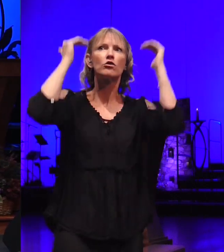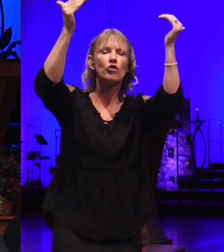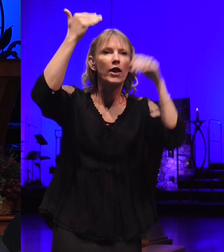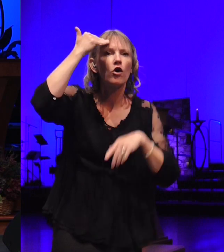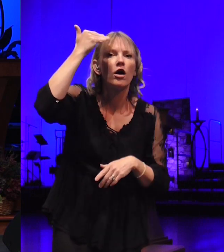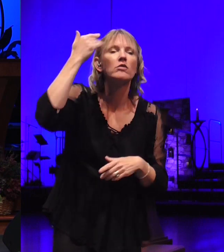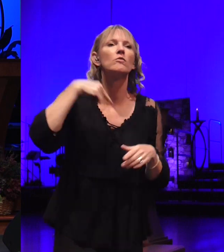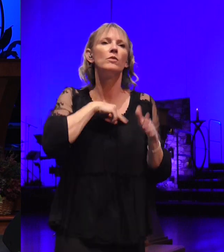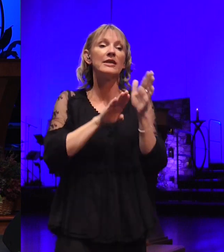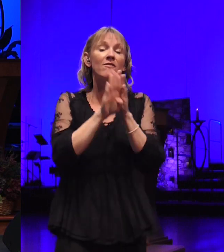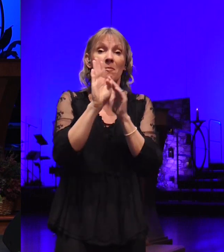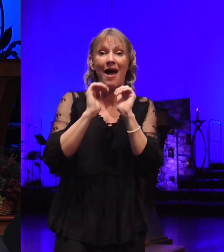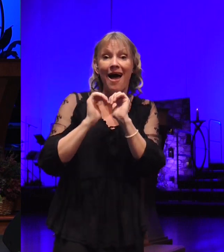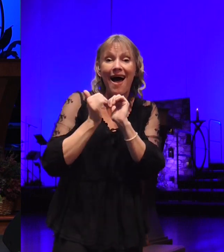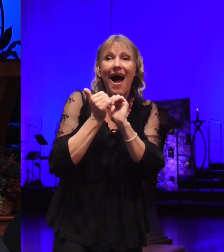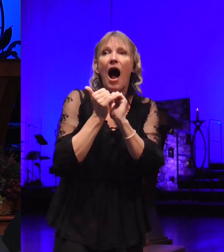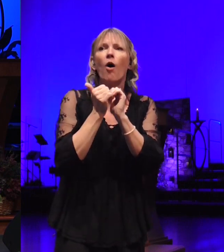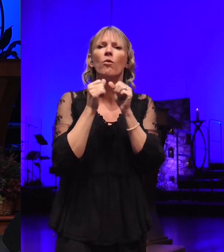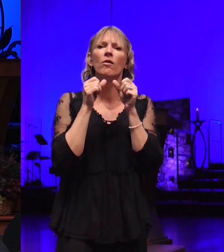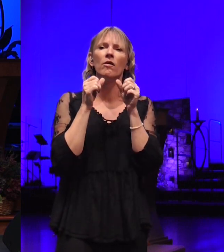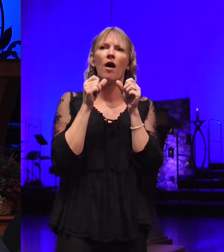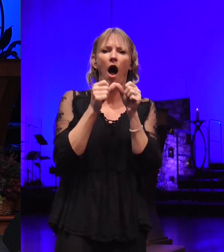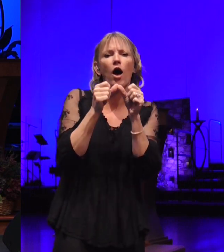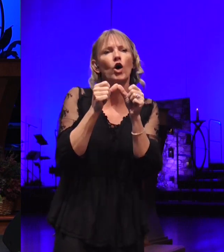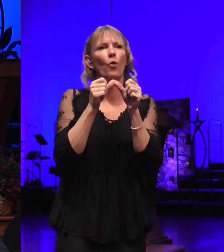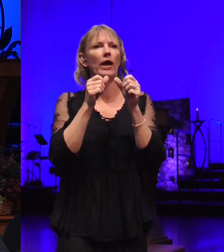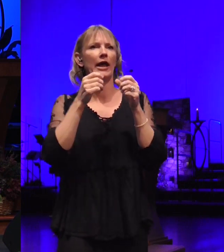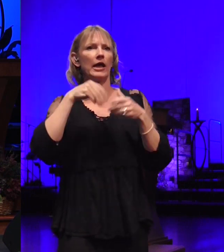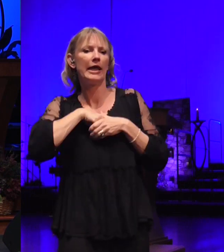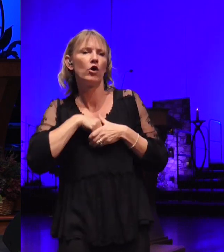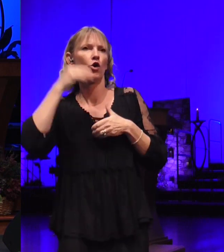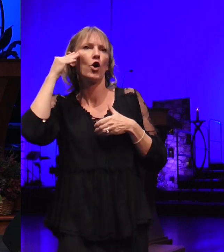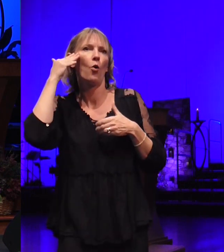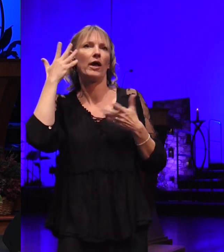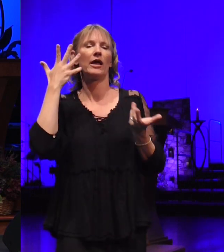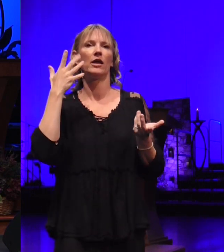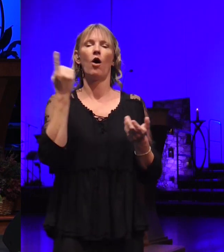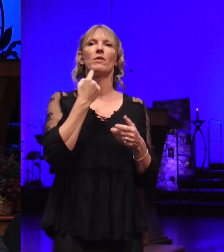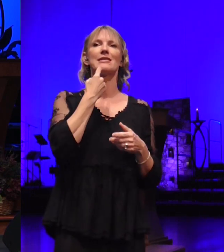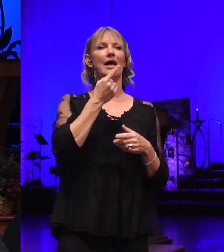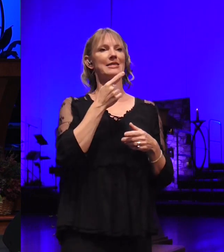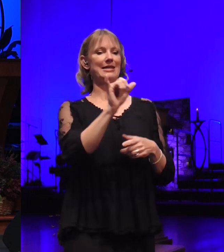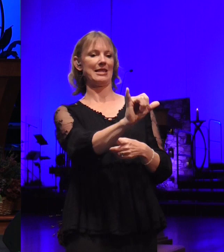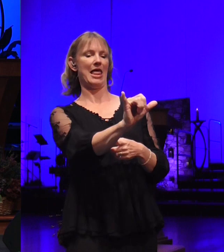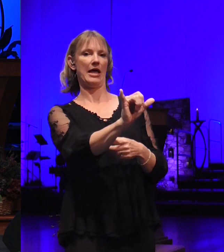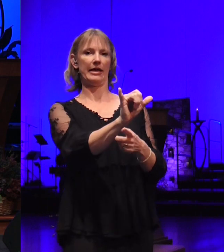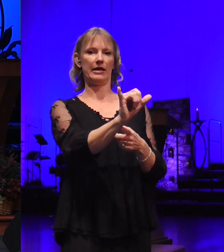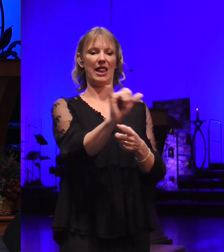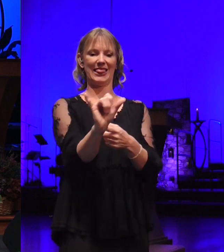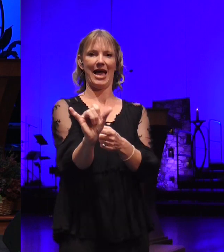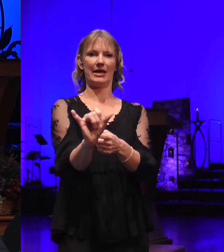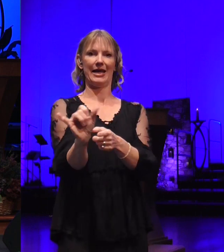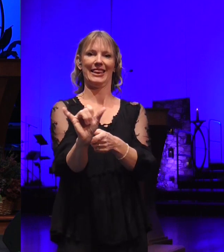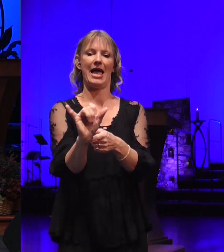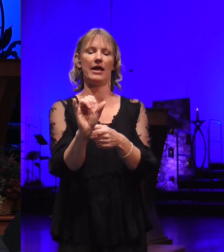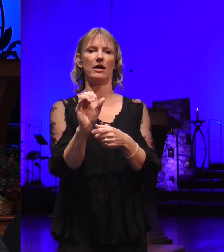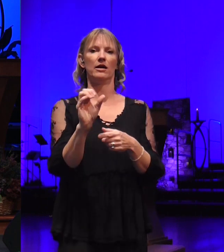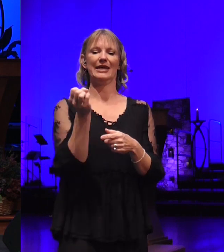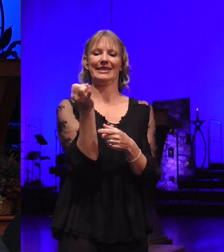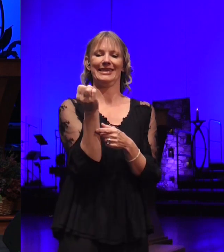we develop through ongoing inner knowing. He won't just do that. He's always saying it's like. The kingdom of heaven is like a mustard